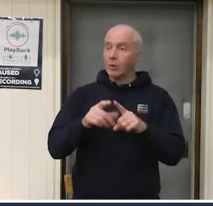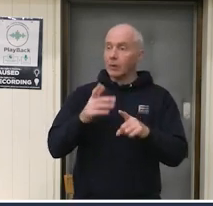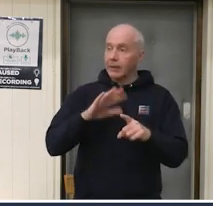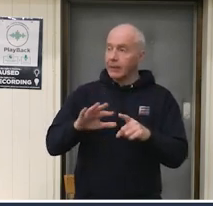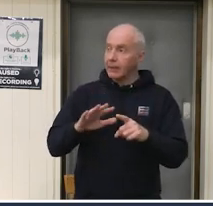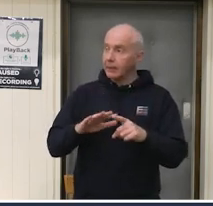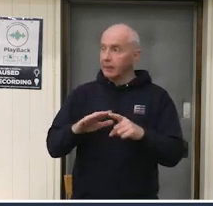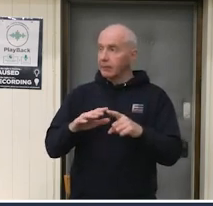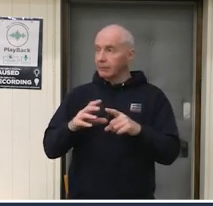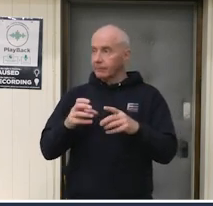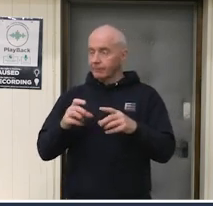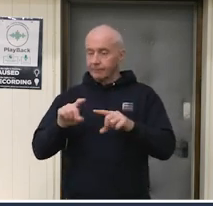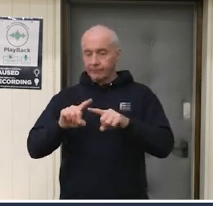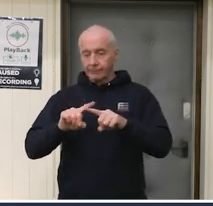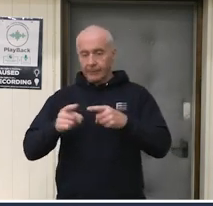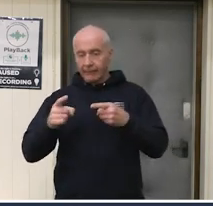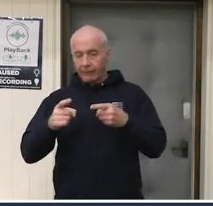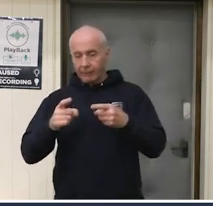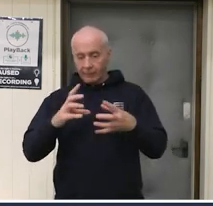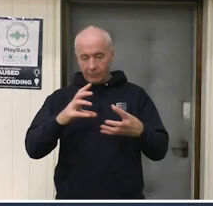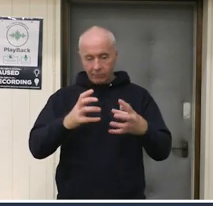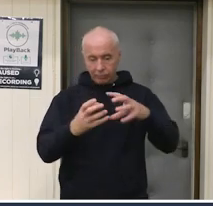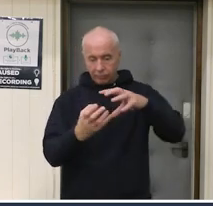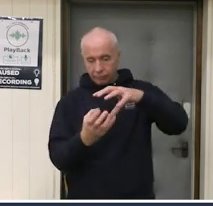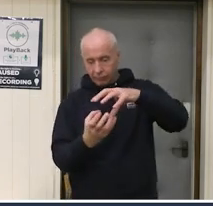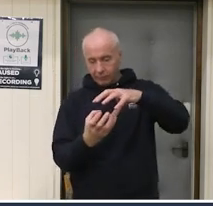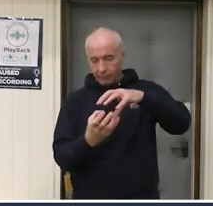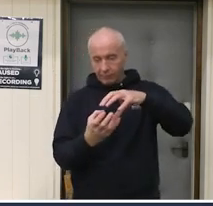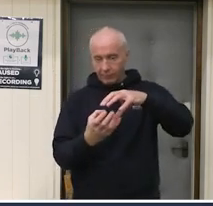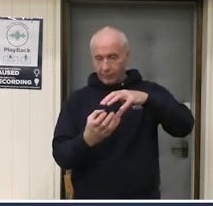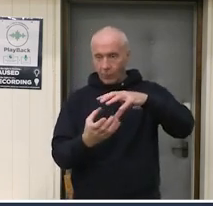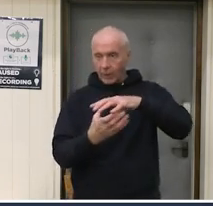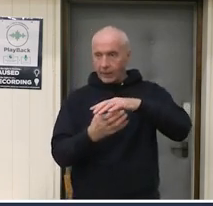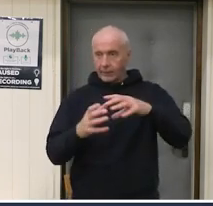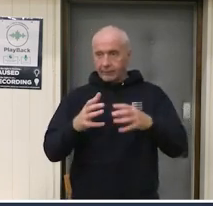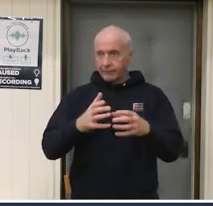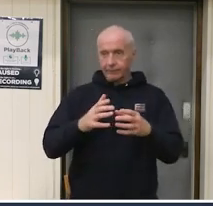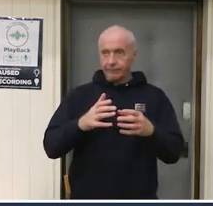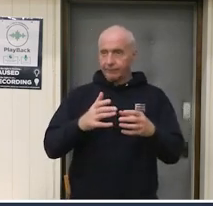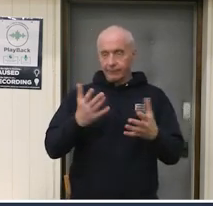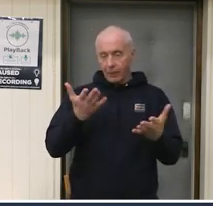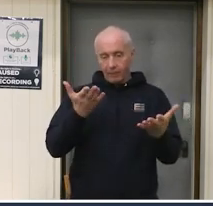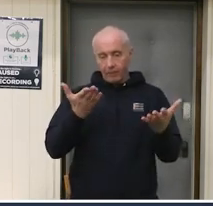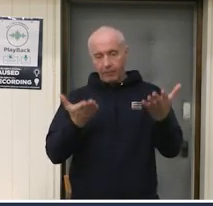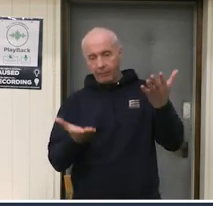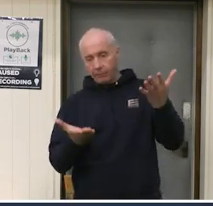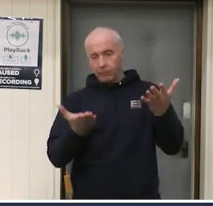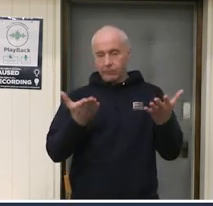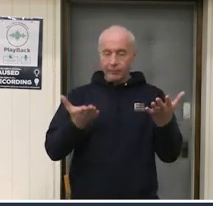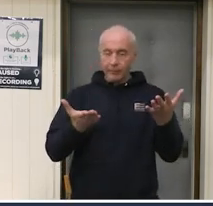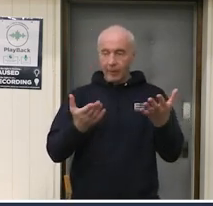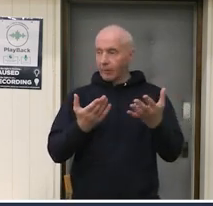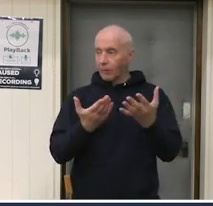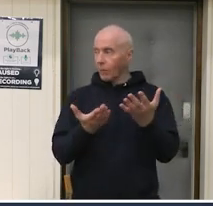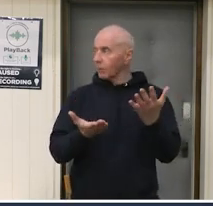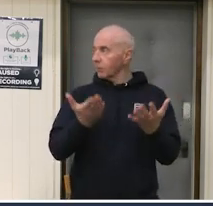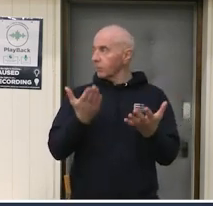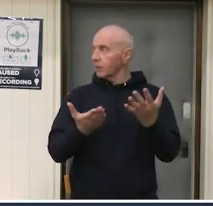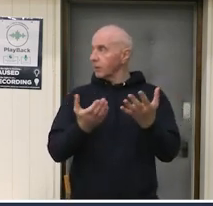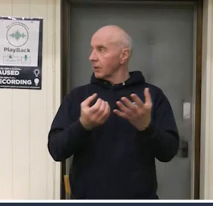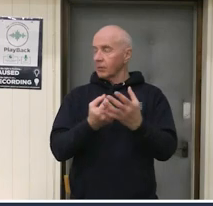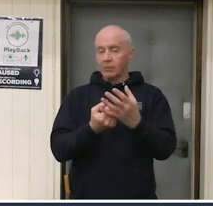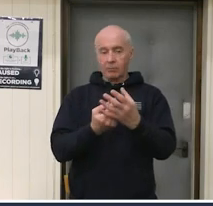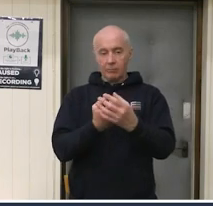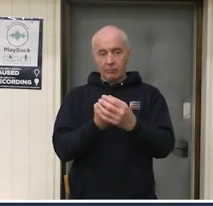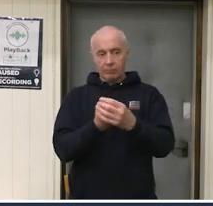of confinement, because the pressures are unbalanced. Basically, what you end up with is the particles will just go onto the wall,